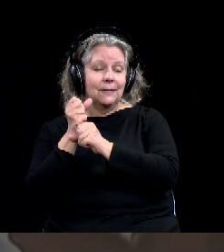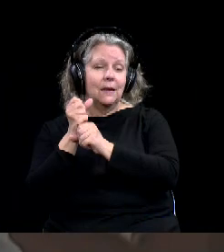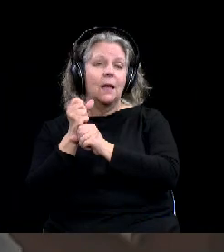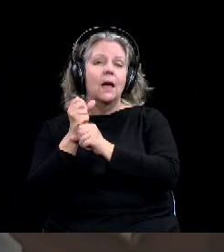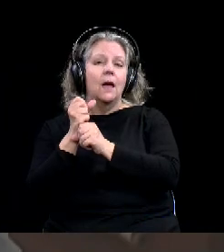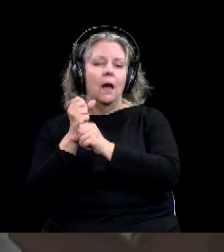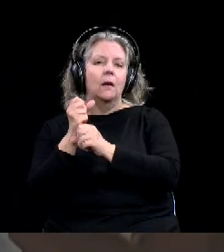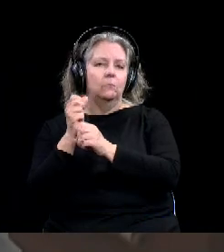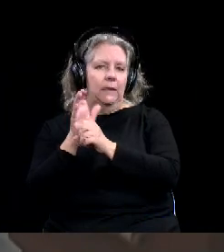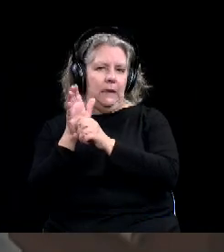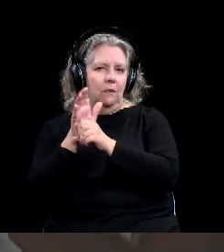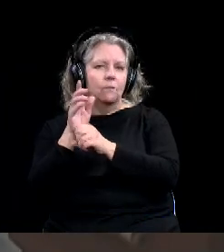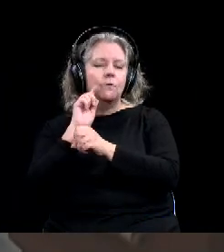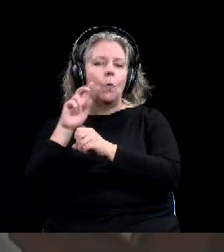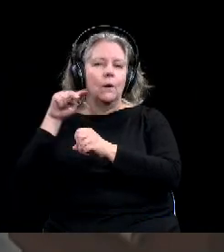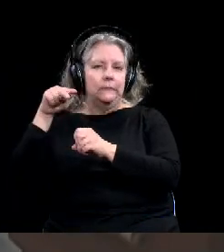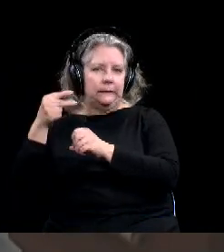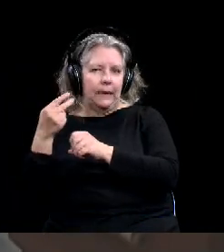Kelly.